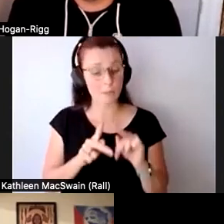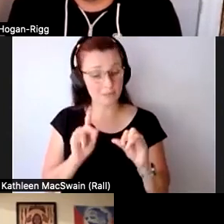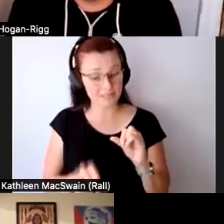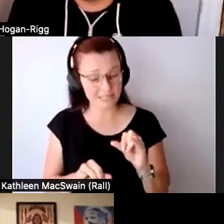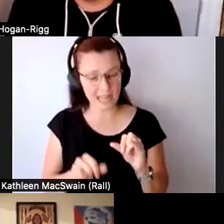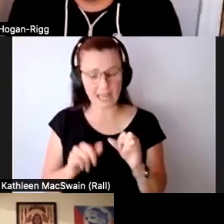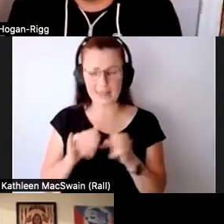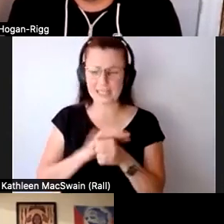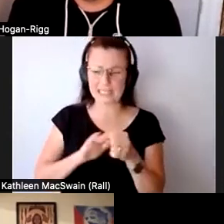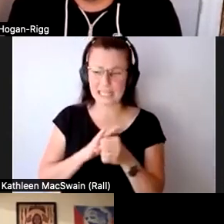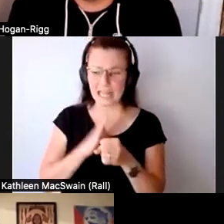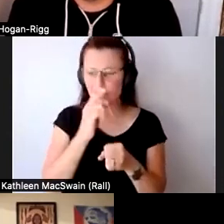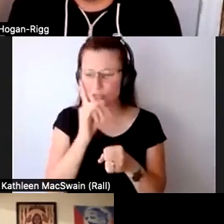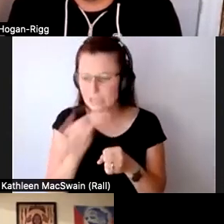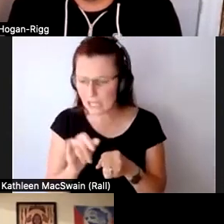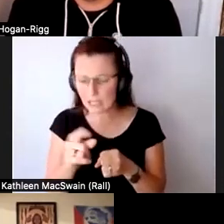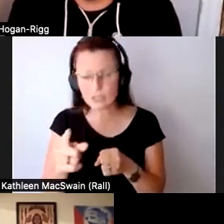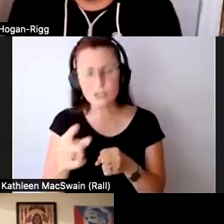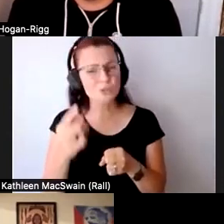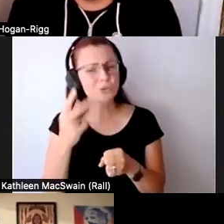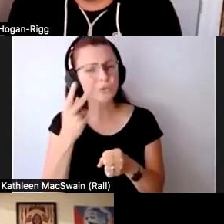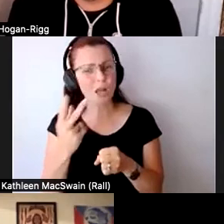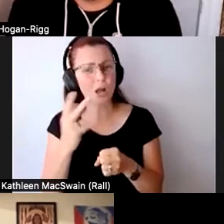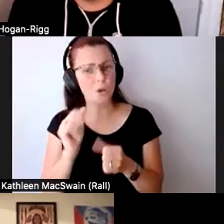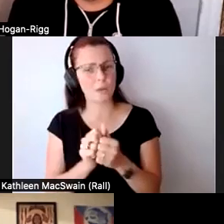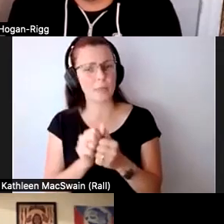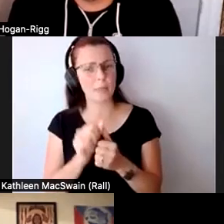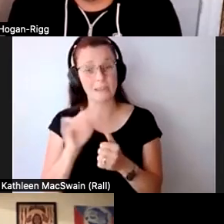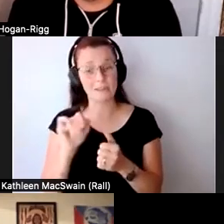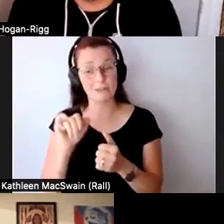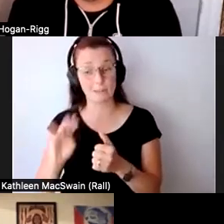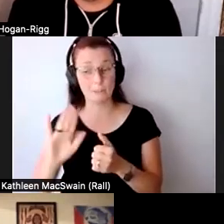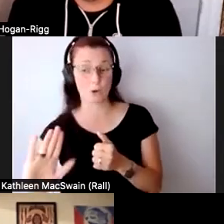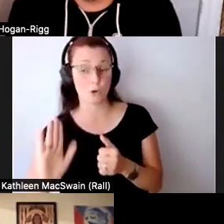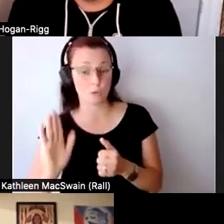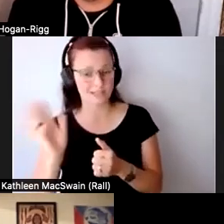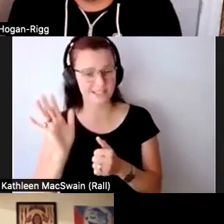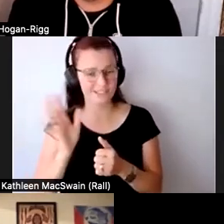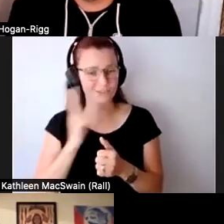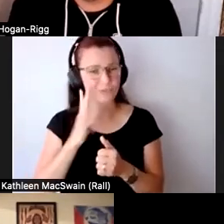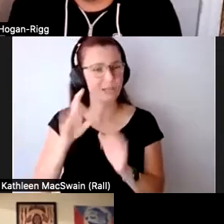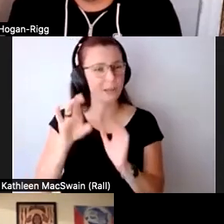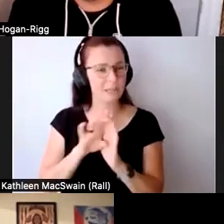bit of that with Miriam, but I was wondering if you could describe